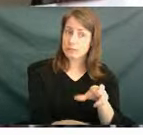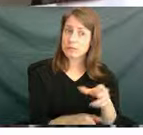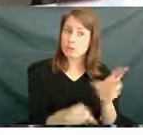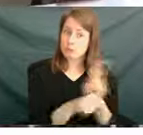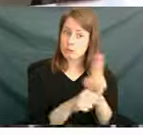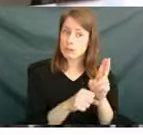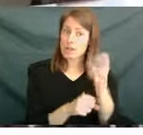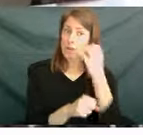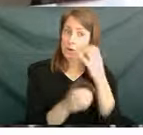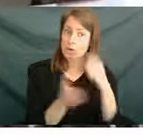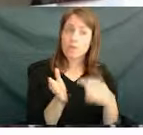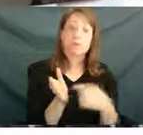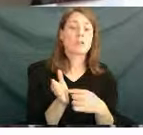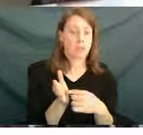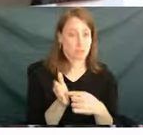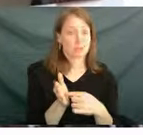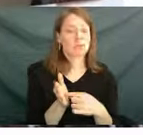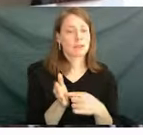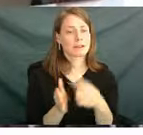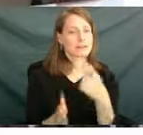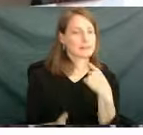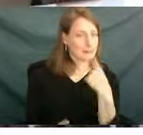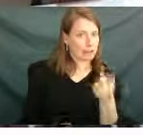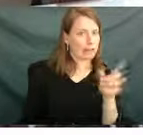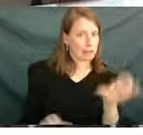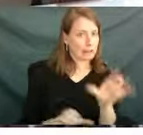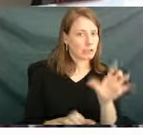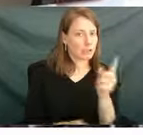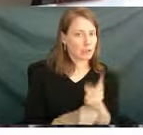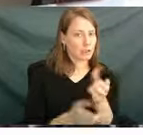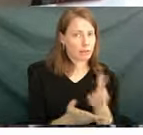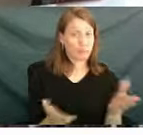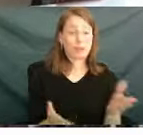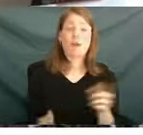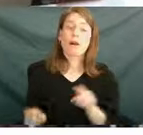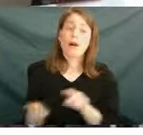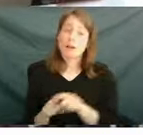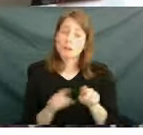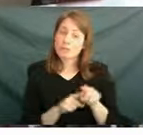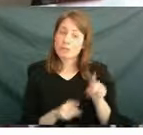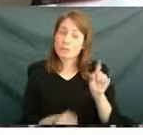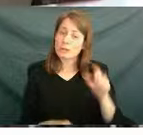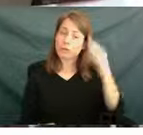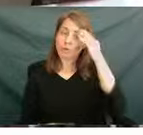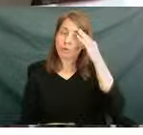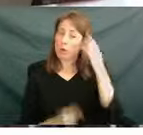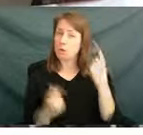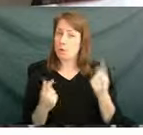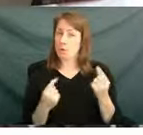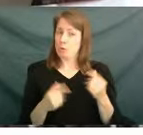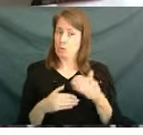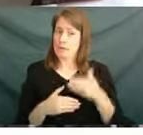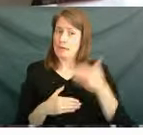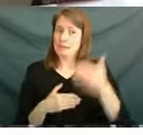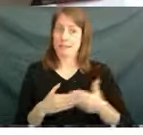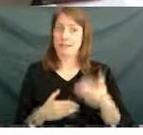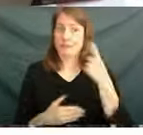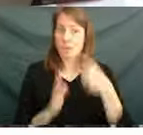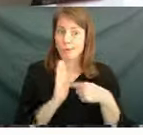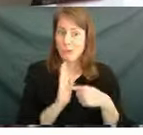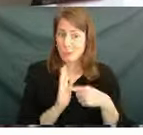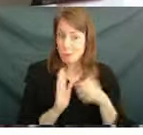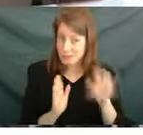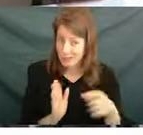they need to, for example, contact the Child Protection Officer. But what we need to make sure that children do if they're being bullied via a mobile phone is